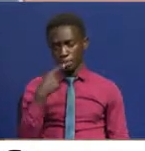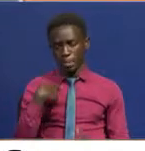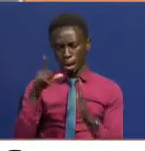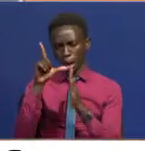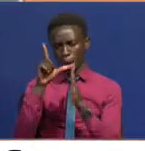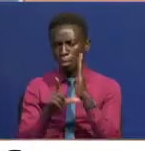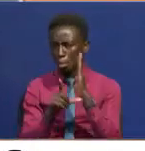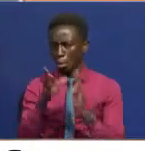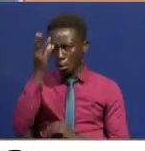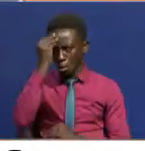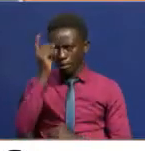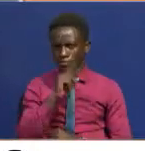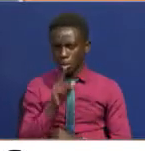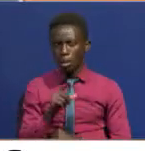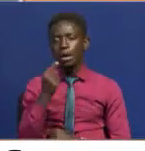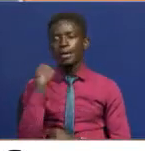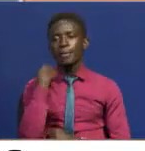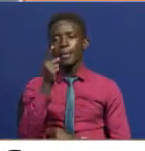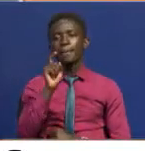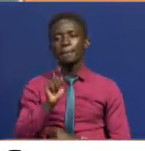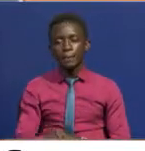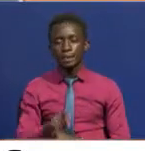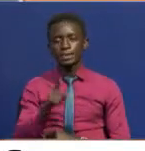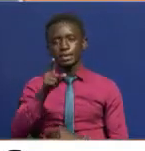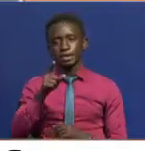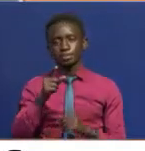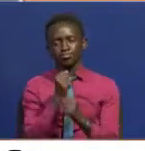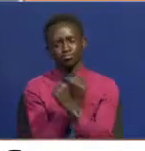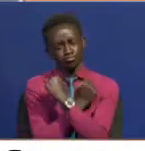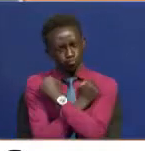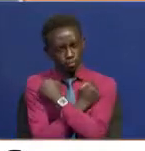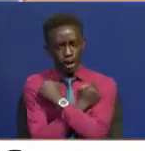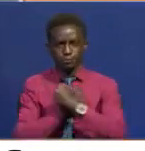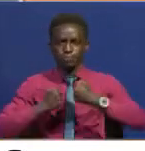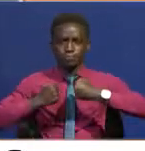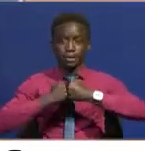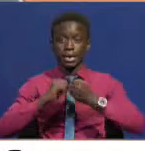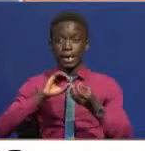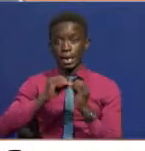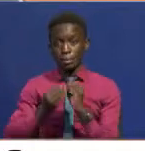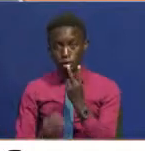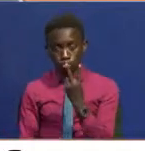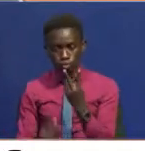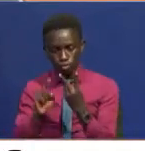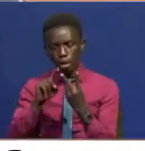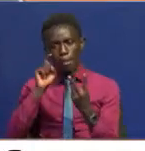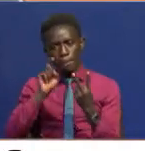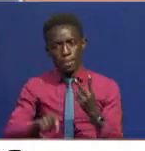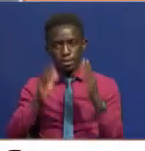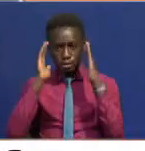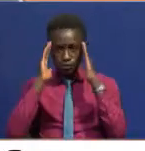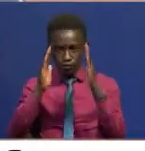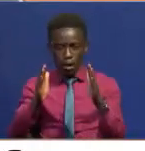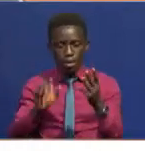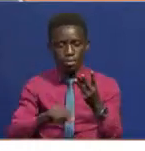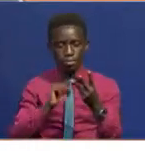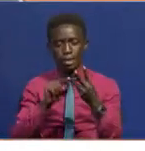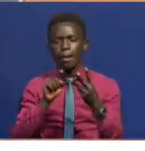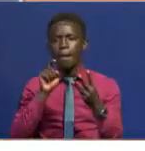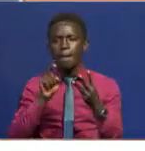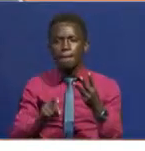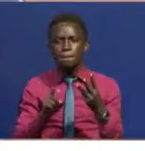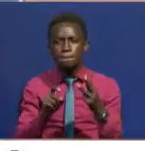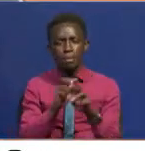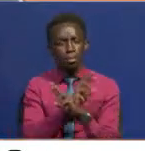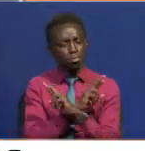that 1, you have to love the game. 2, you have to be very focused. Then 3, you have to be very